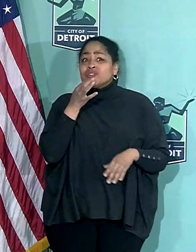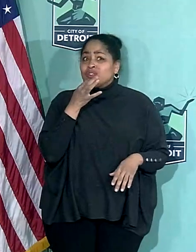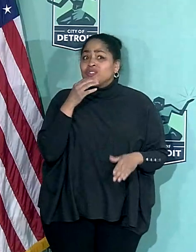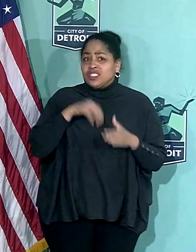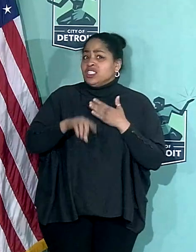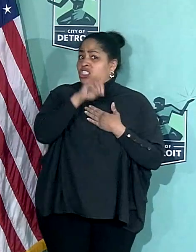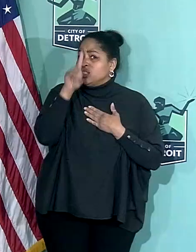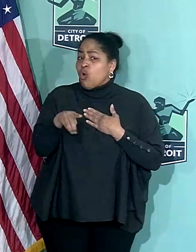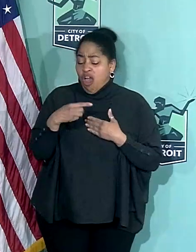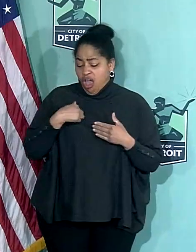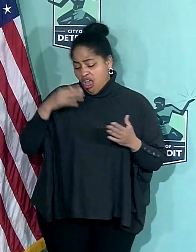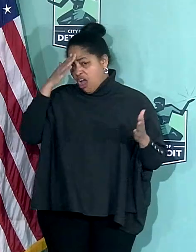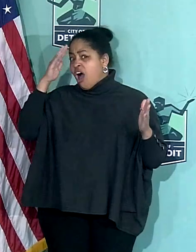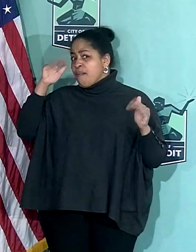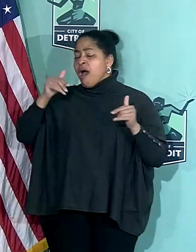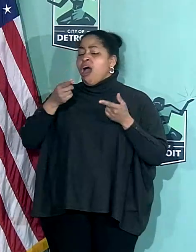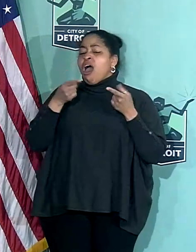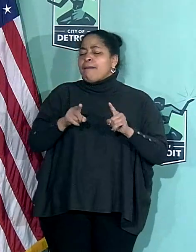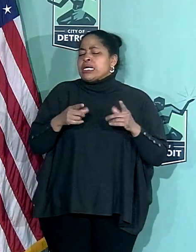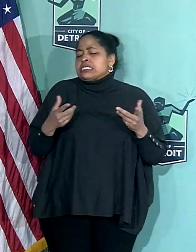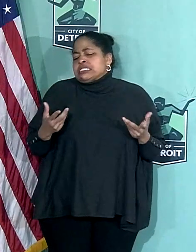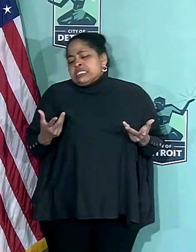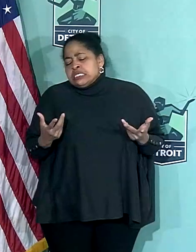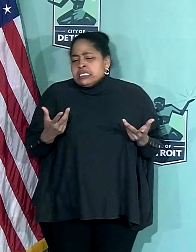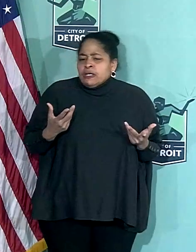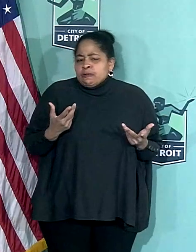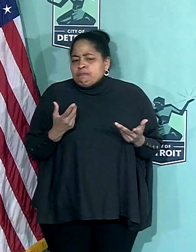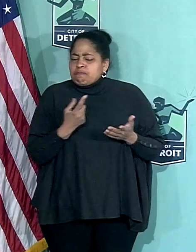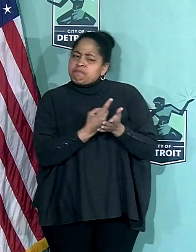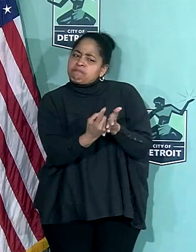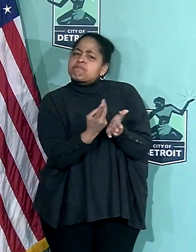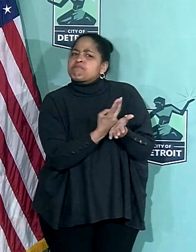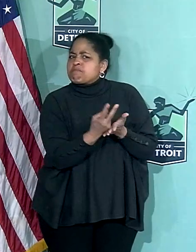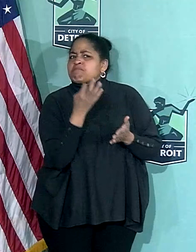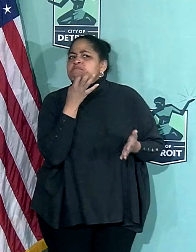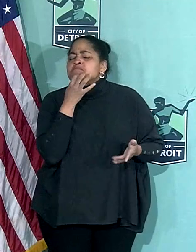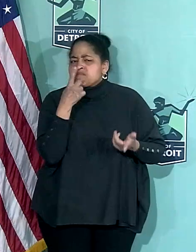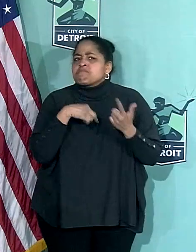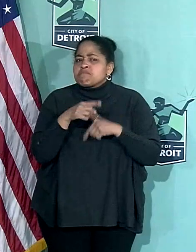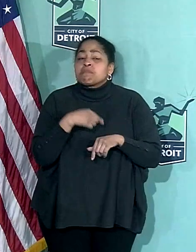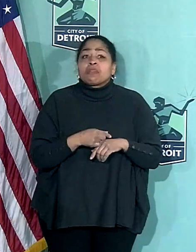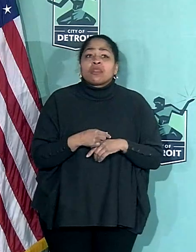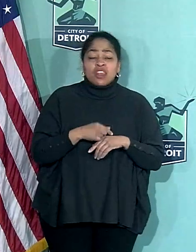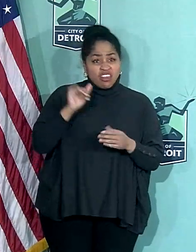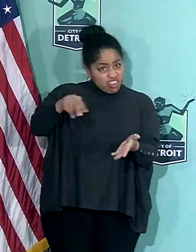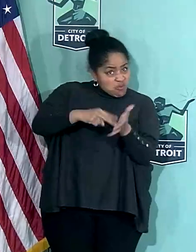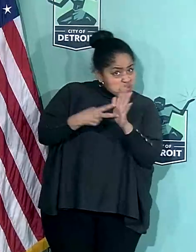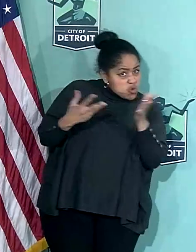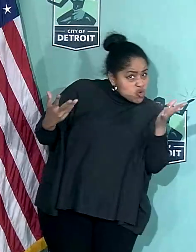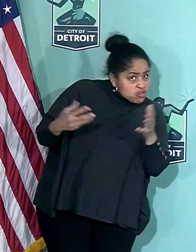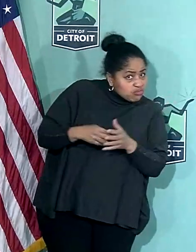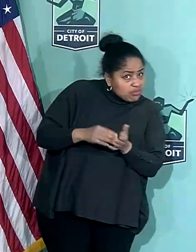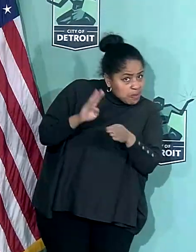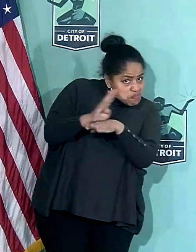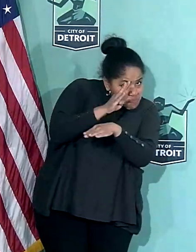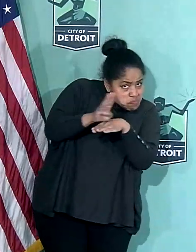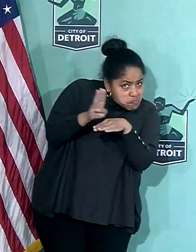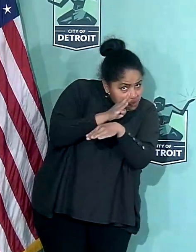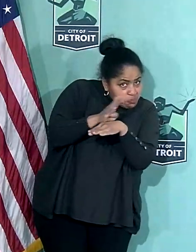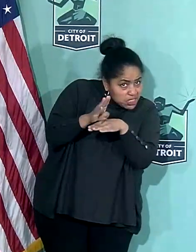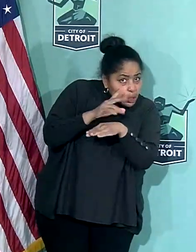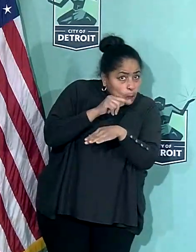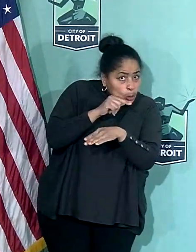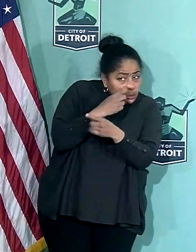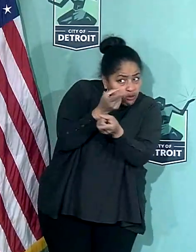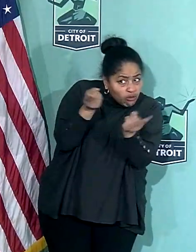city of Detroit, and I expect it to happen in the next few weeks. What that means is this: businesses that